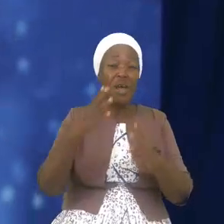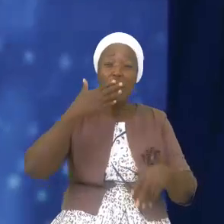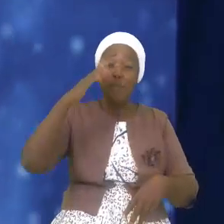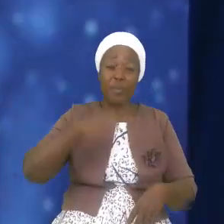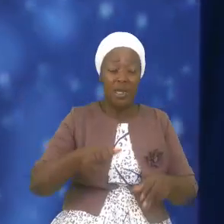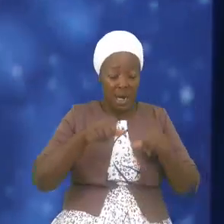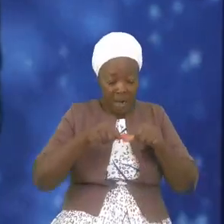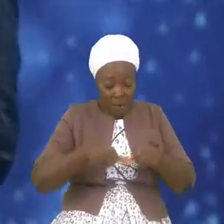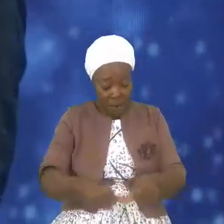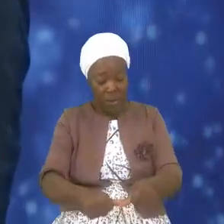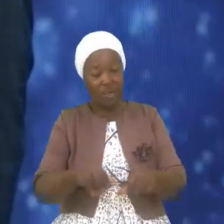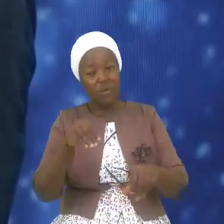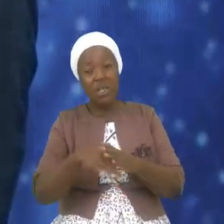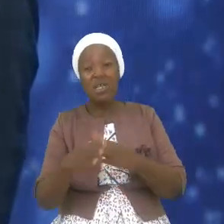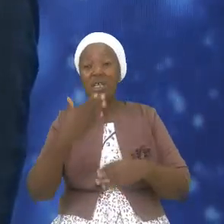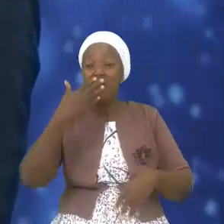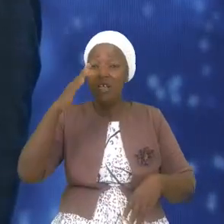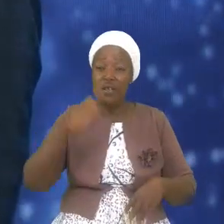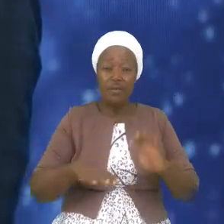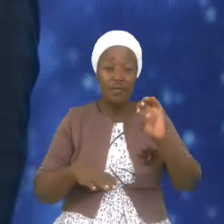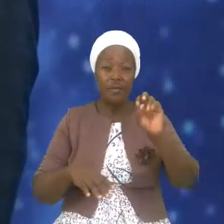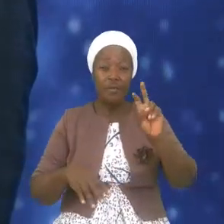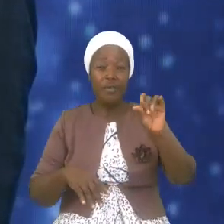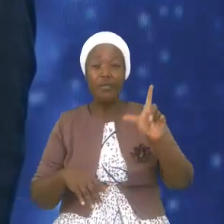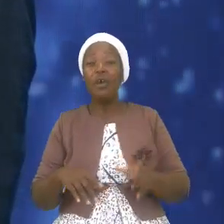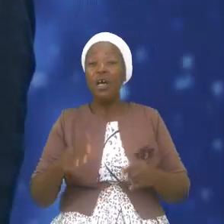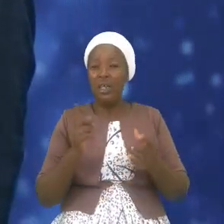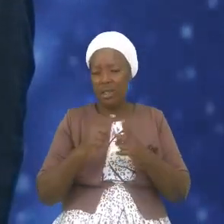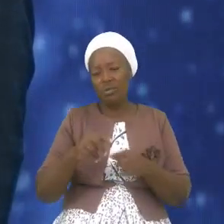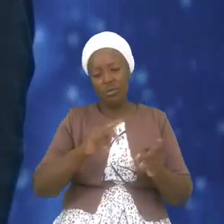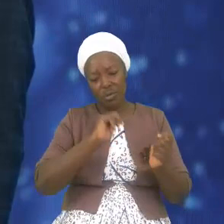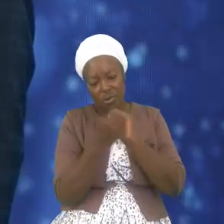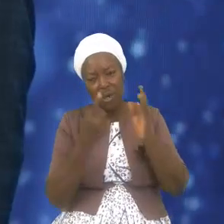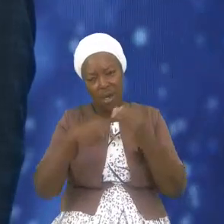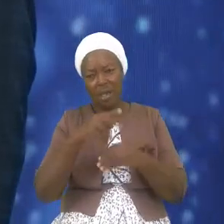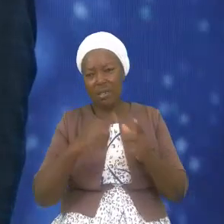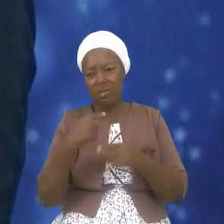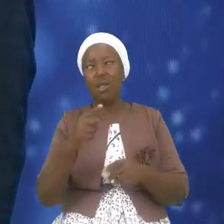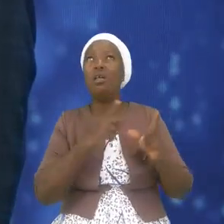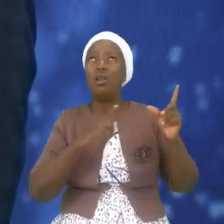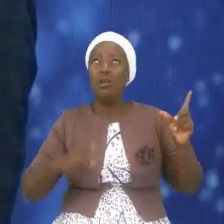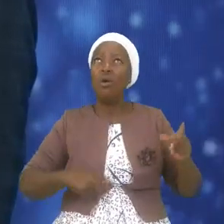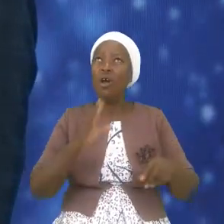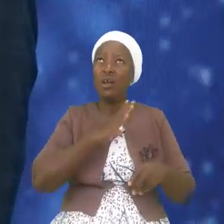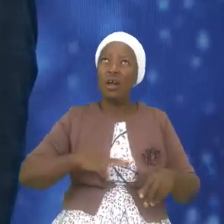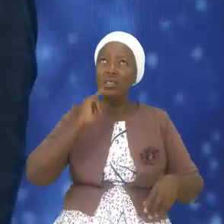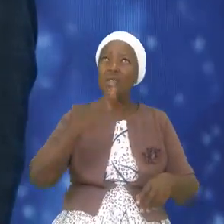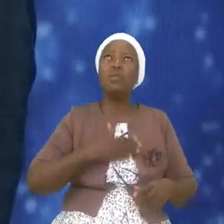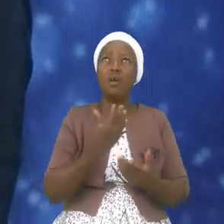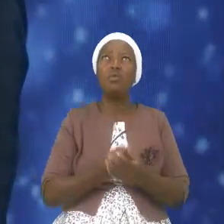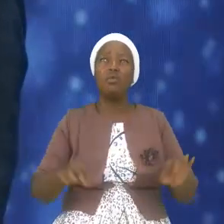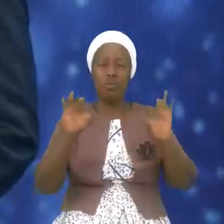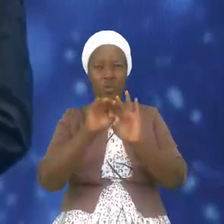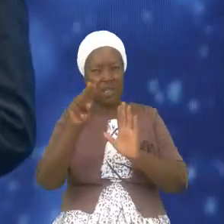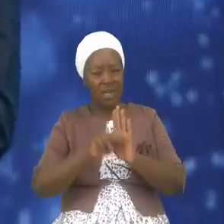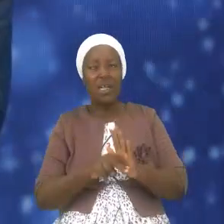say, Lord, Christ is my worthiness. Christ is my savior. Christ is